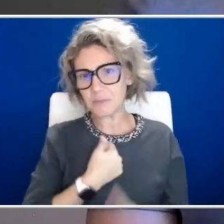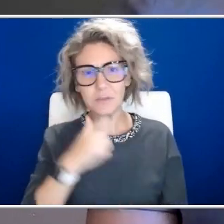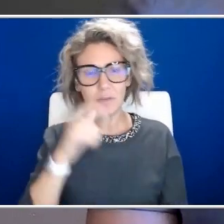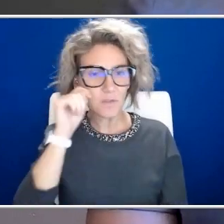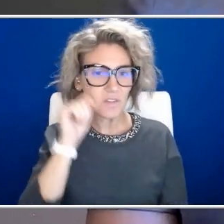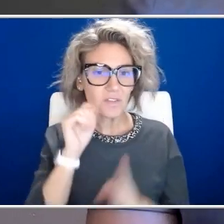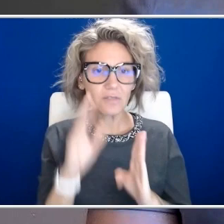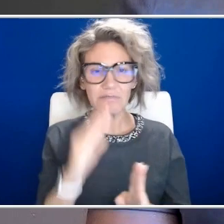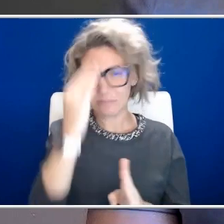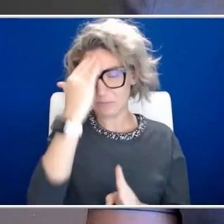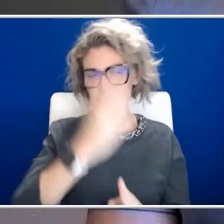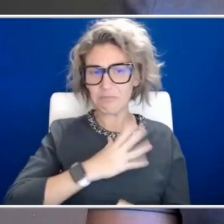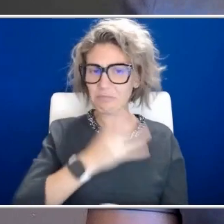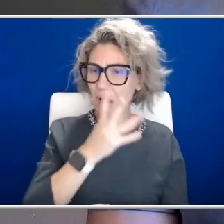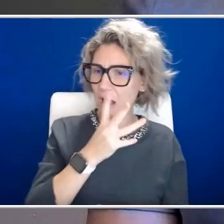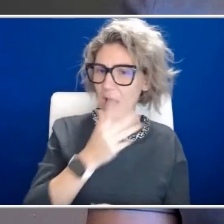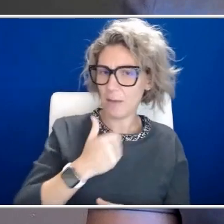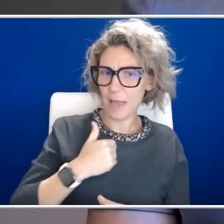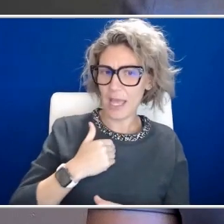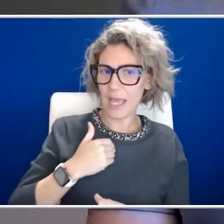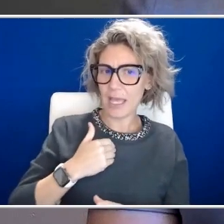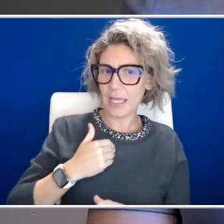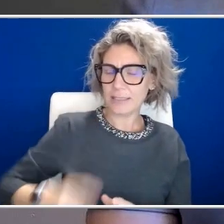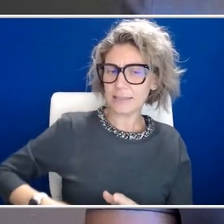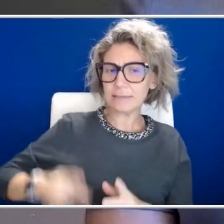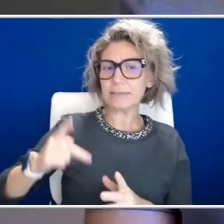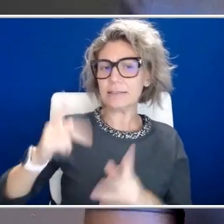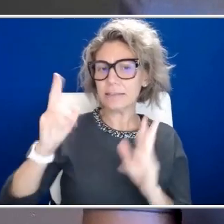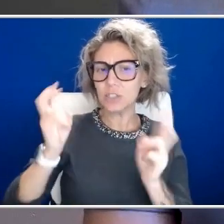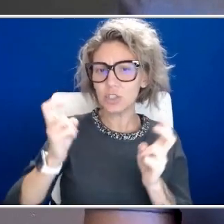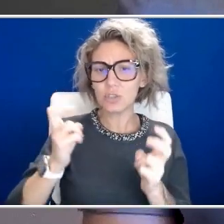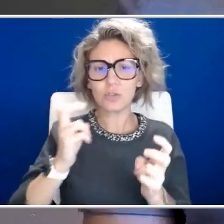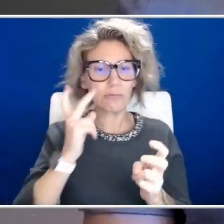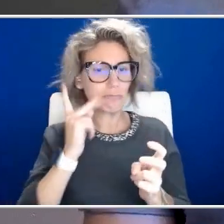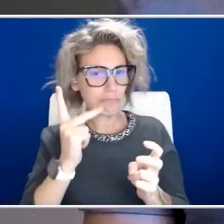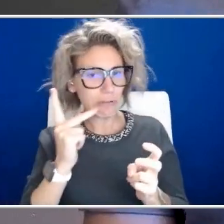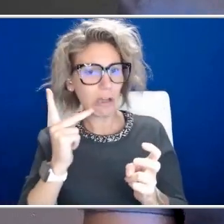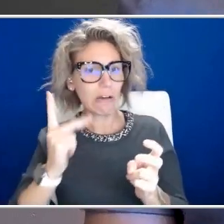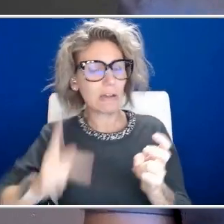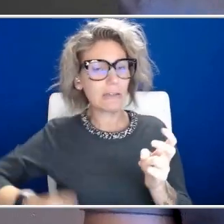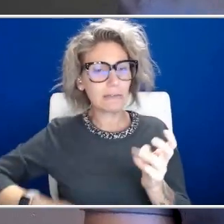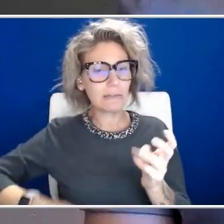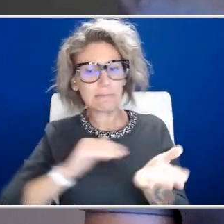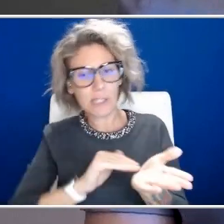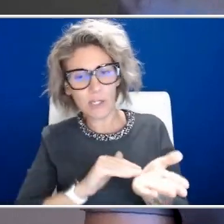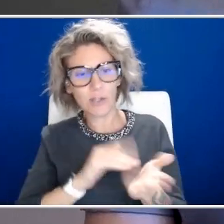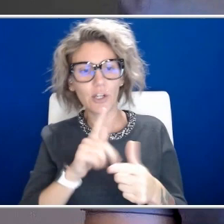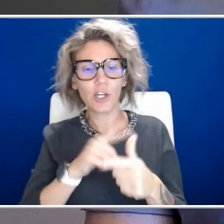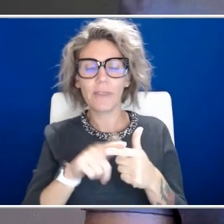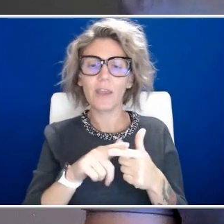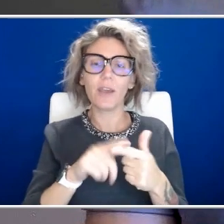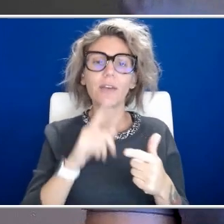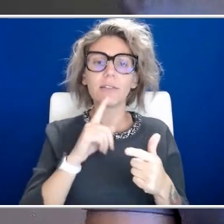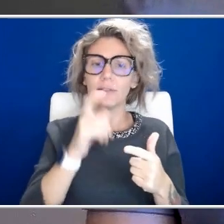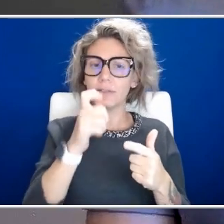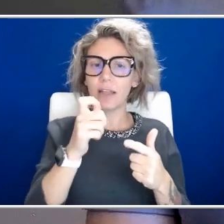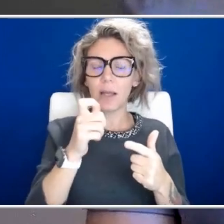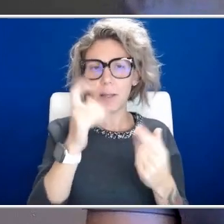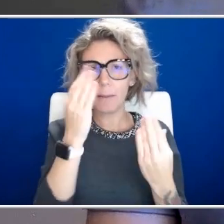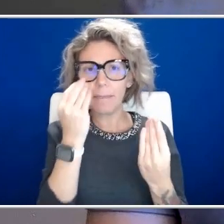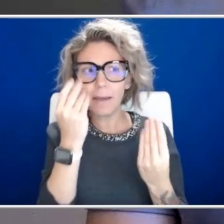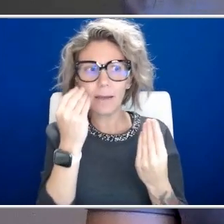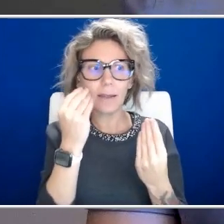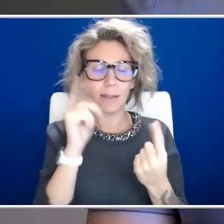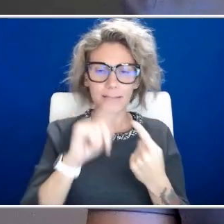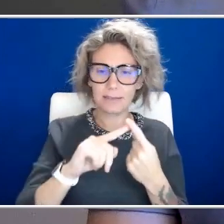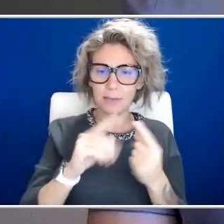mom had some kidney issues, and so I went and saw a nephrologist and didn't really think much of it until I moved down to Kansas City,